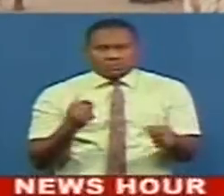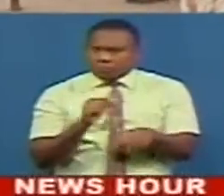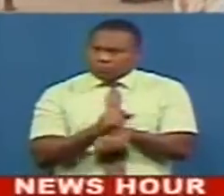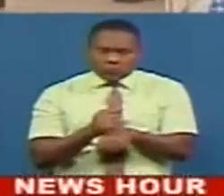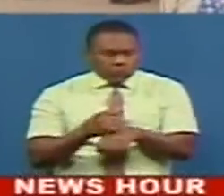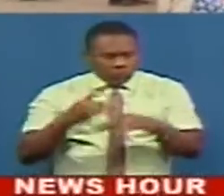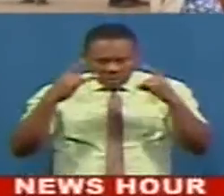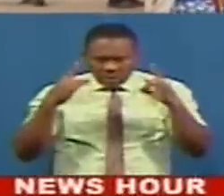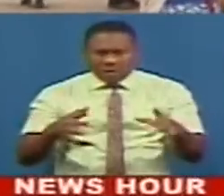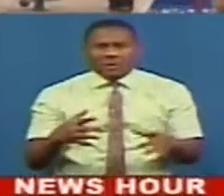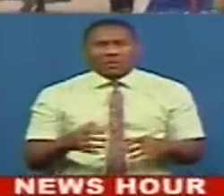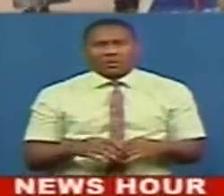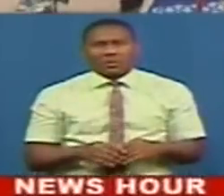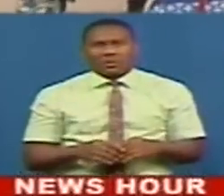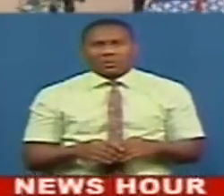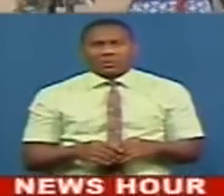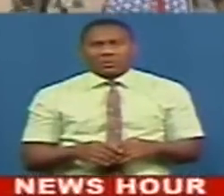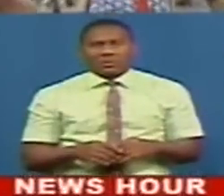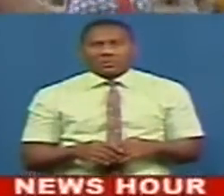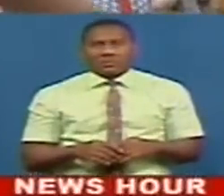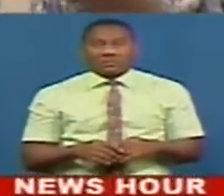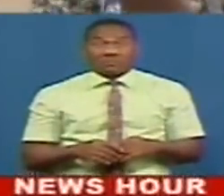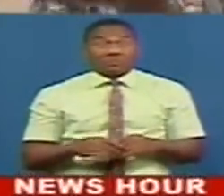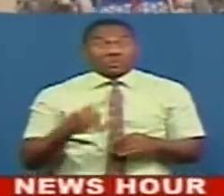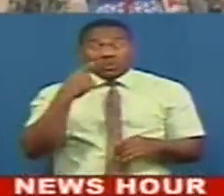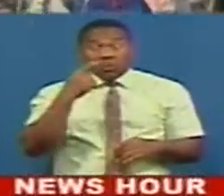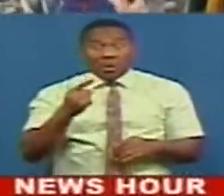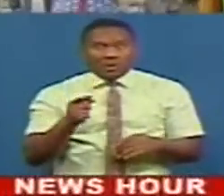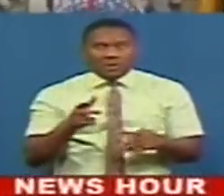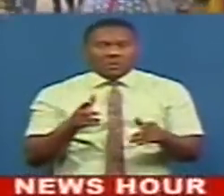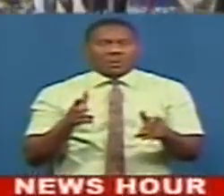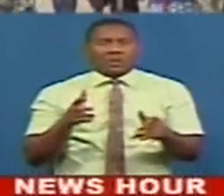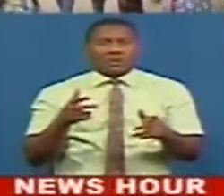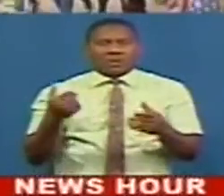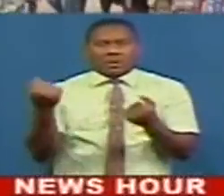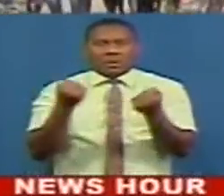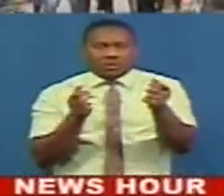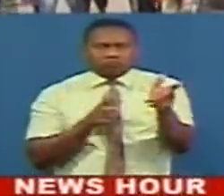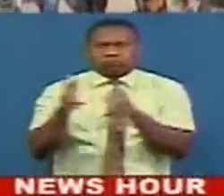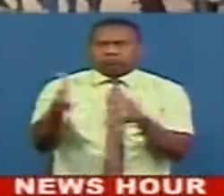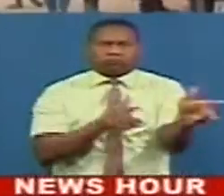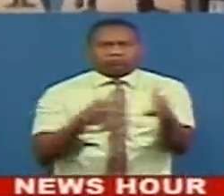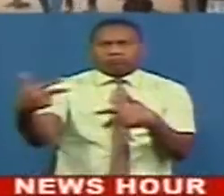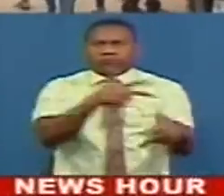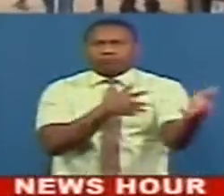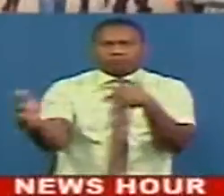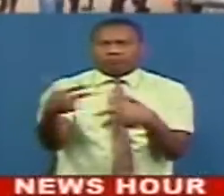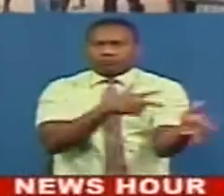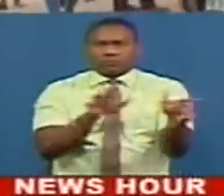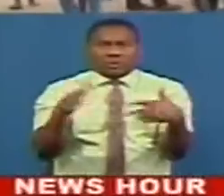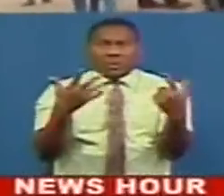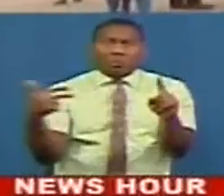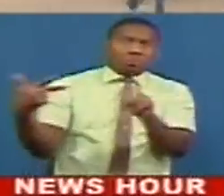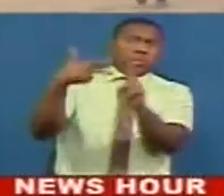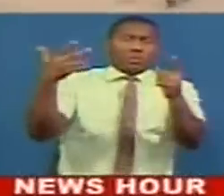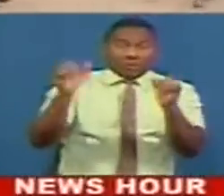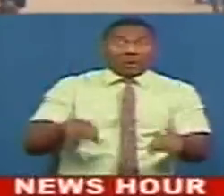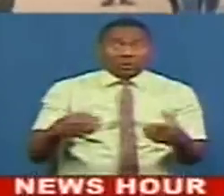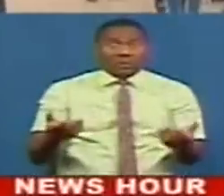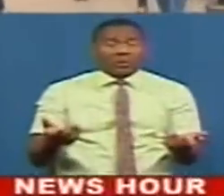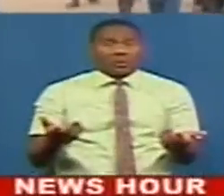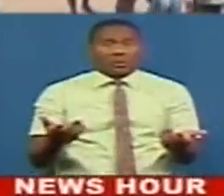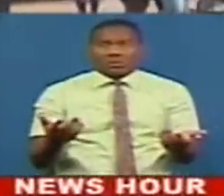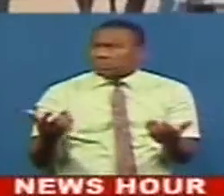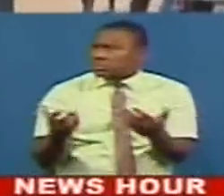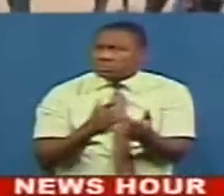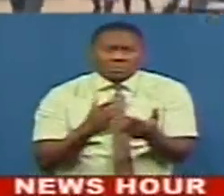dangerous. Oh, it's very dangerous, because there are always cars moving around. Sometimes you can be hit by a car.